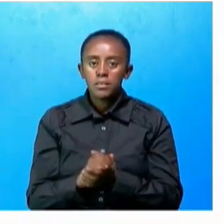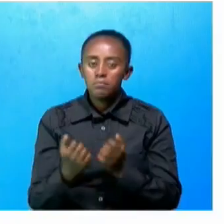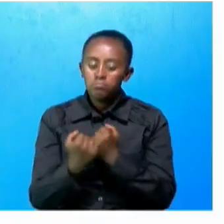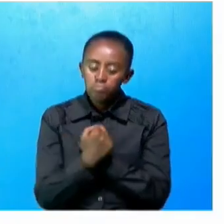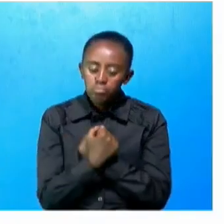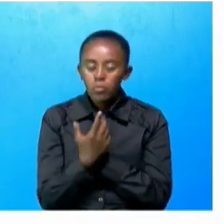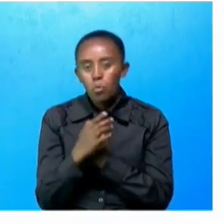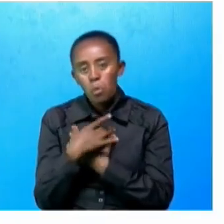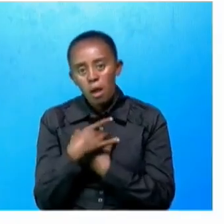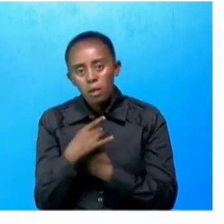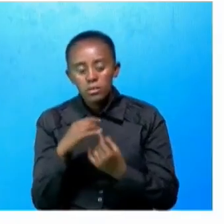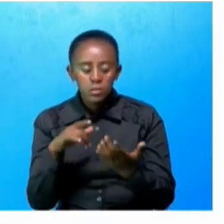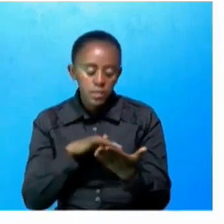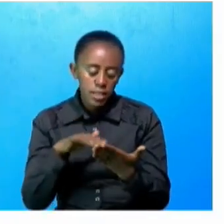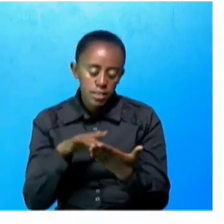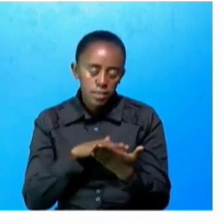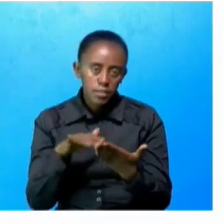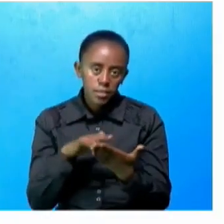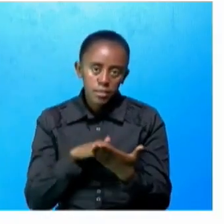studying